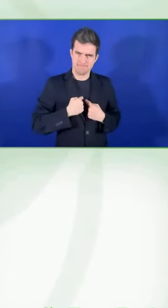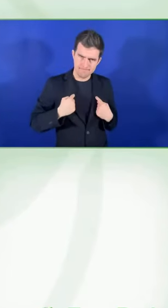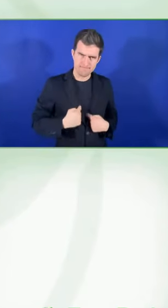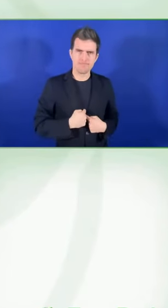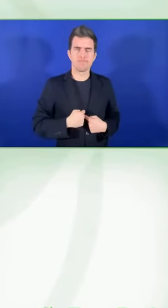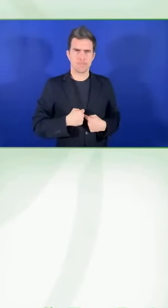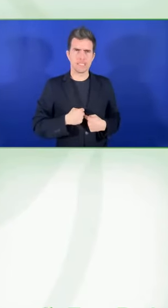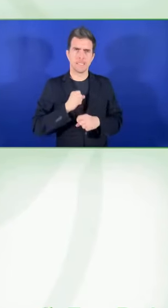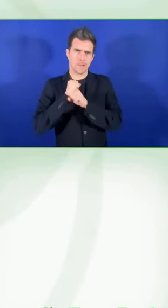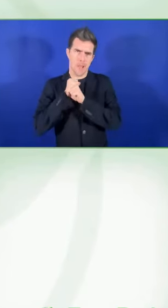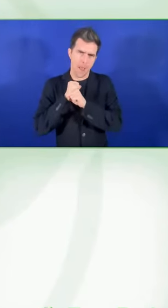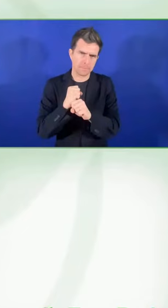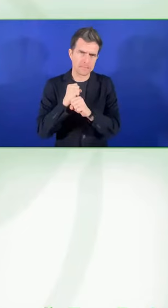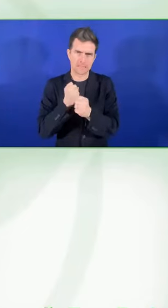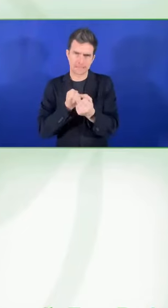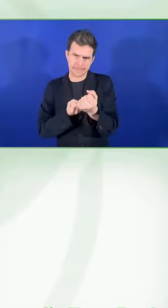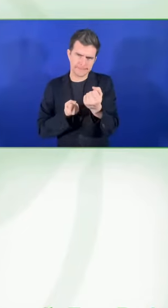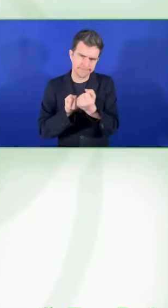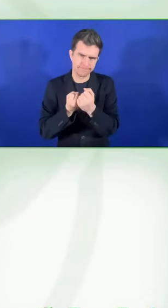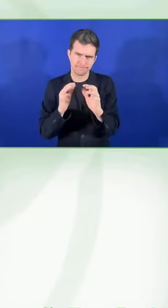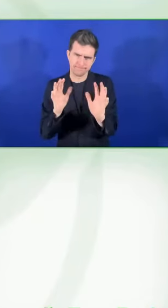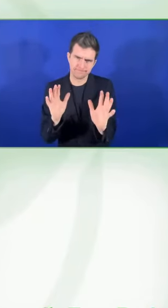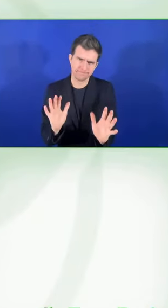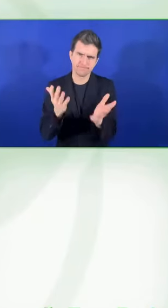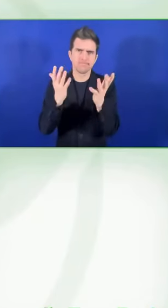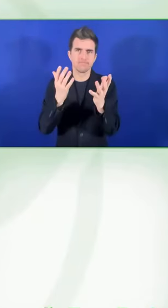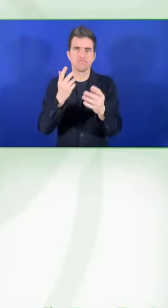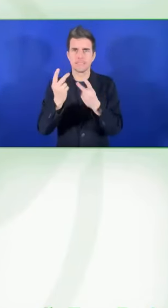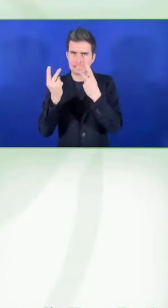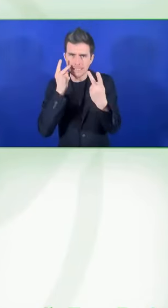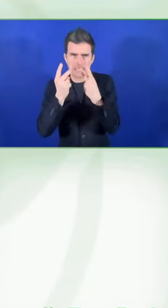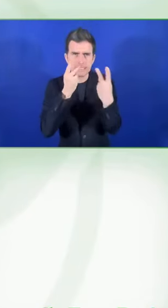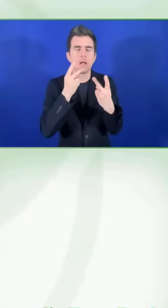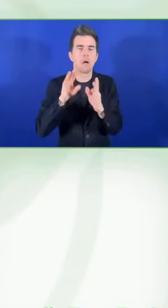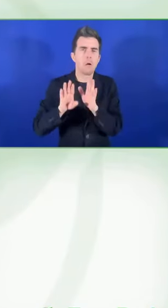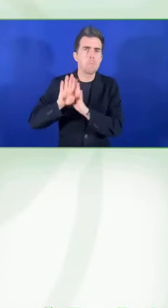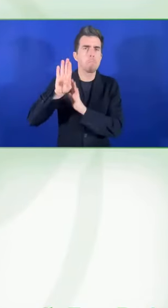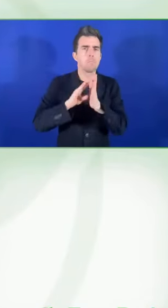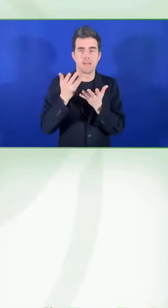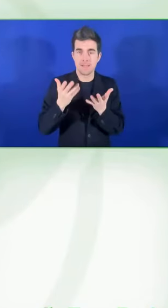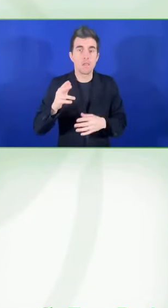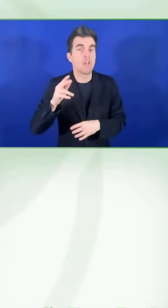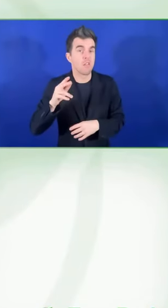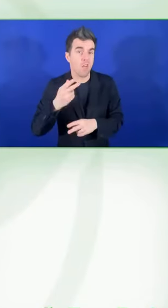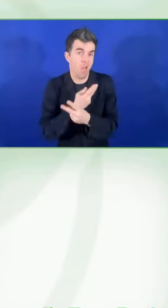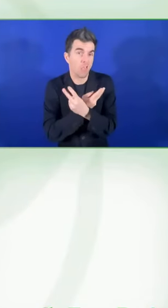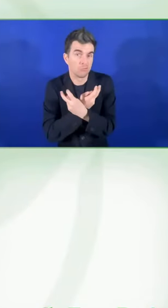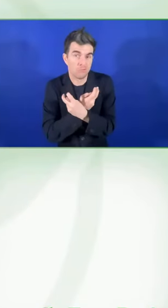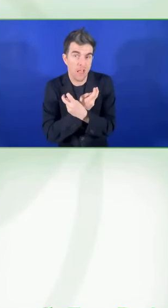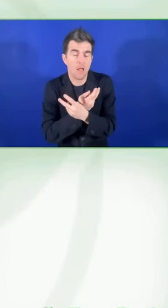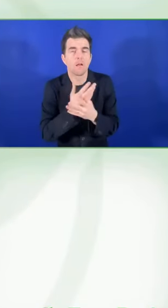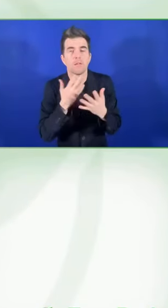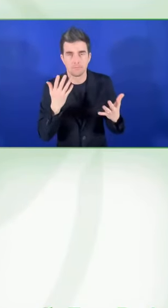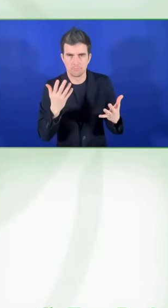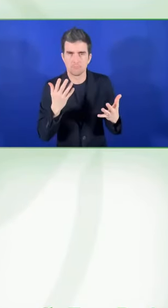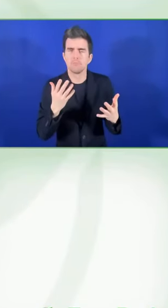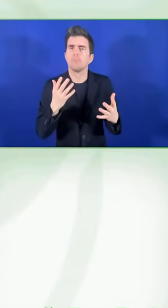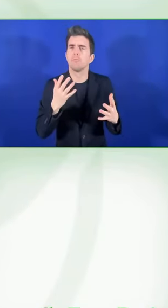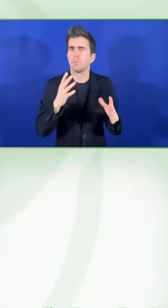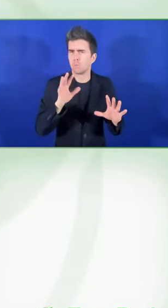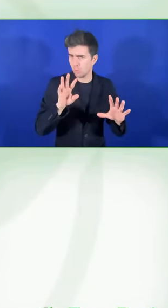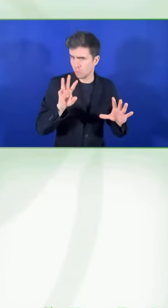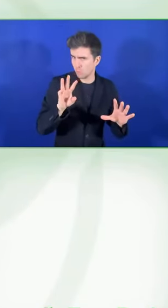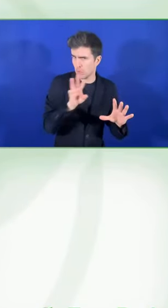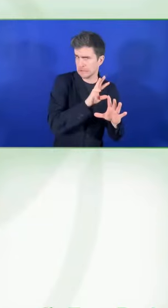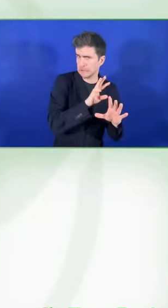comes from the better side. I'm not sure what that is. But with that, Minister, please, we are so delighted to have you. Thank you so much